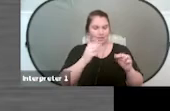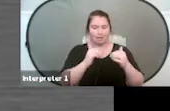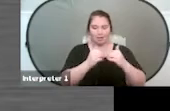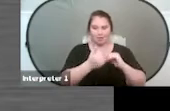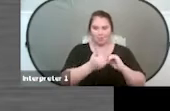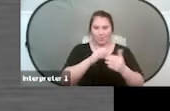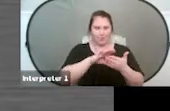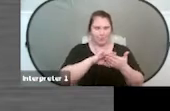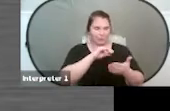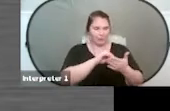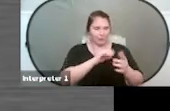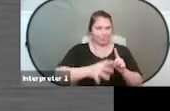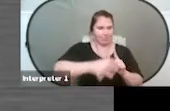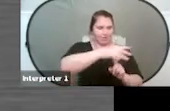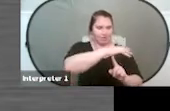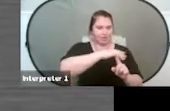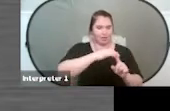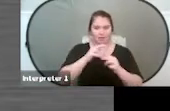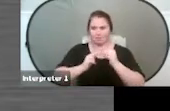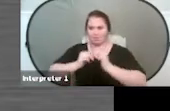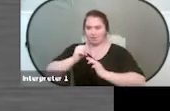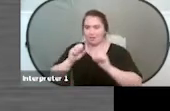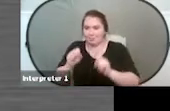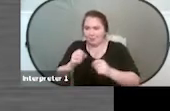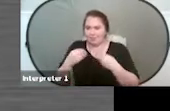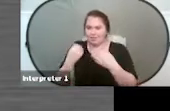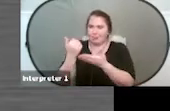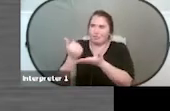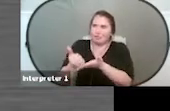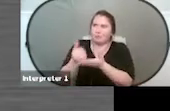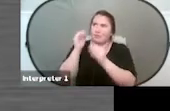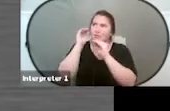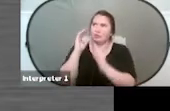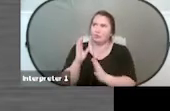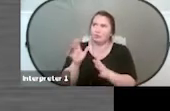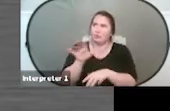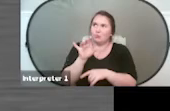our facilities can help our teachers teach in this way.